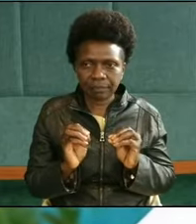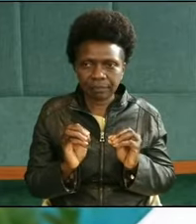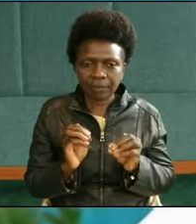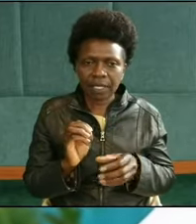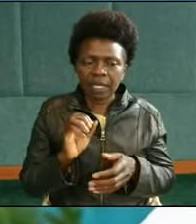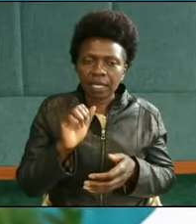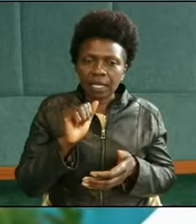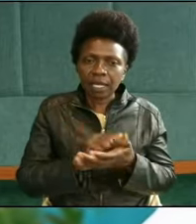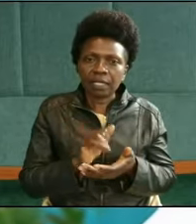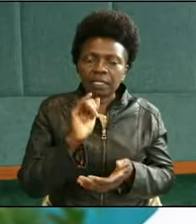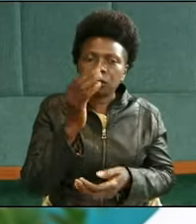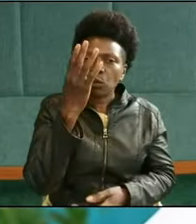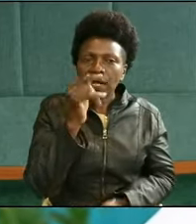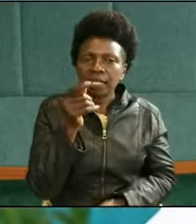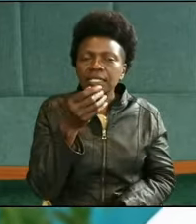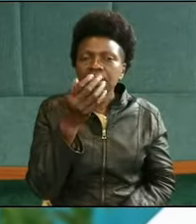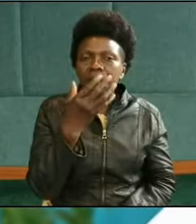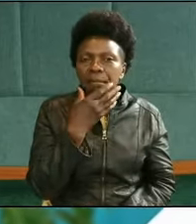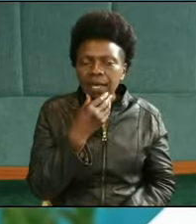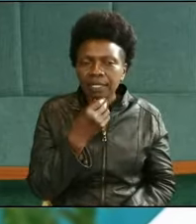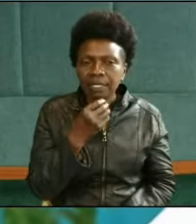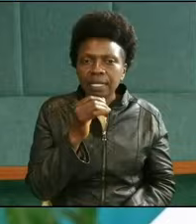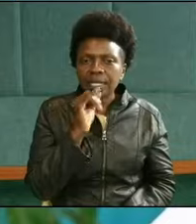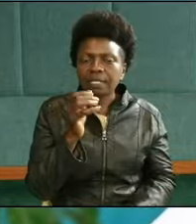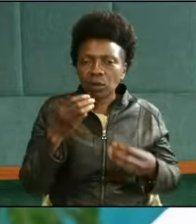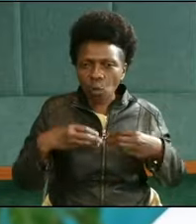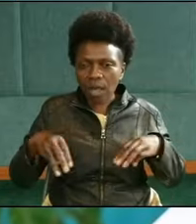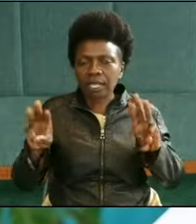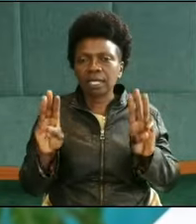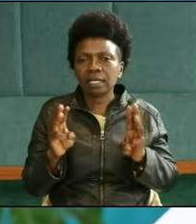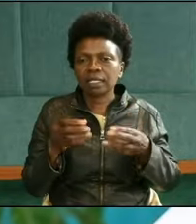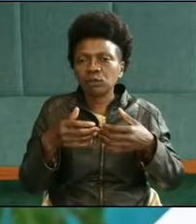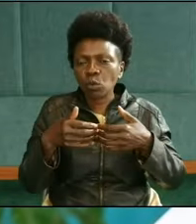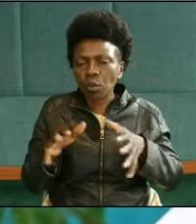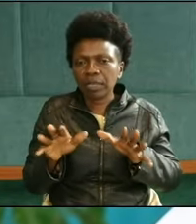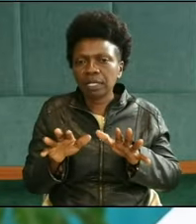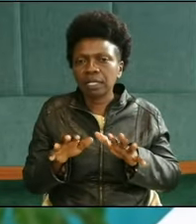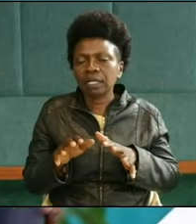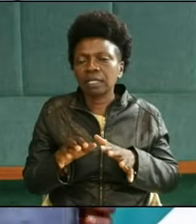That is why this man is worthy to open the scroll.